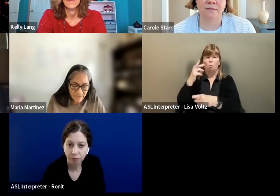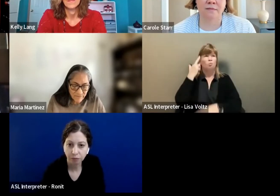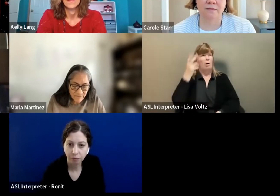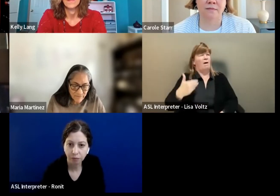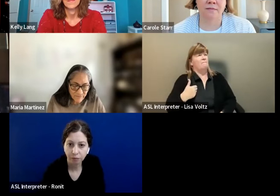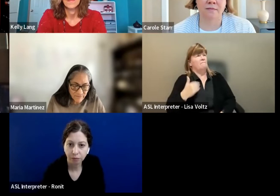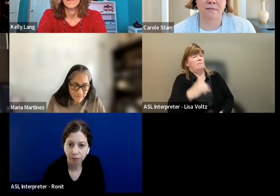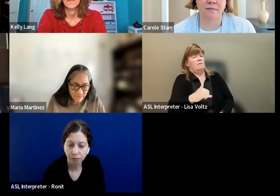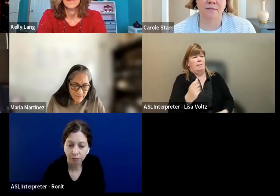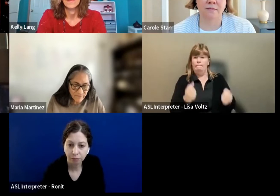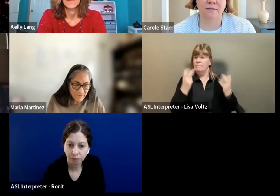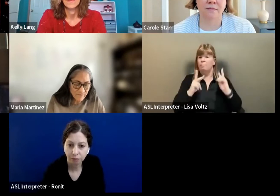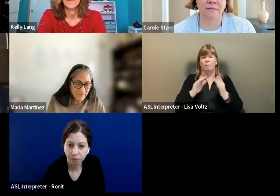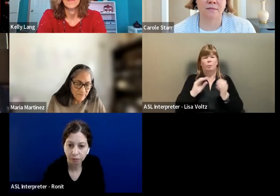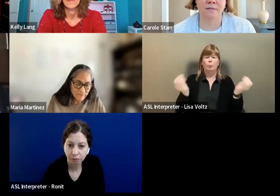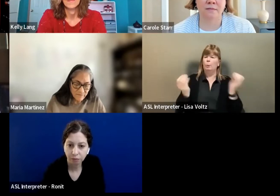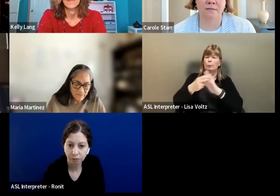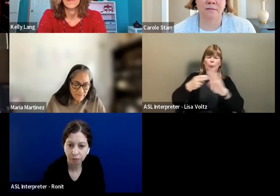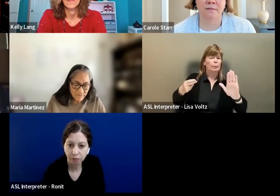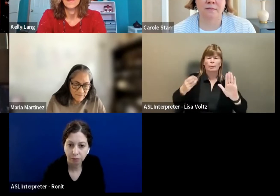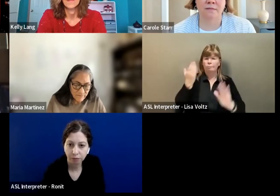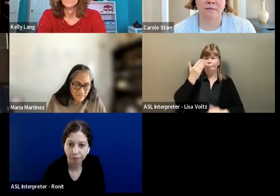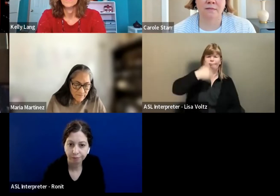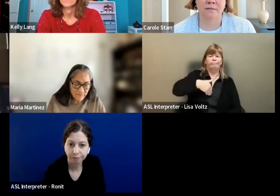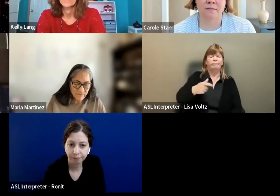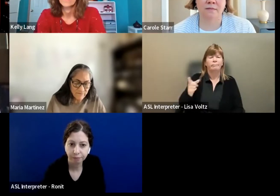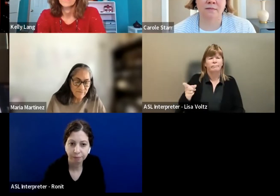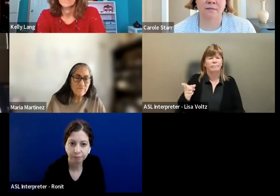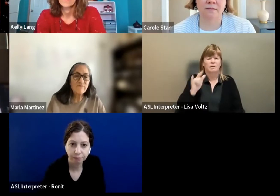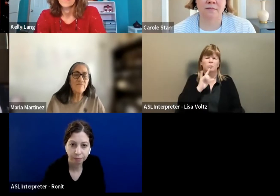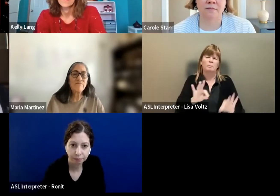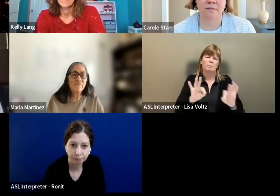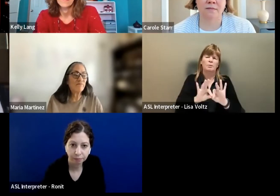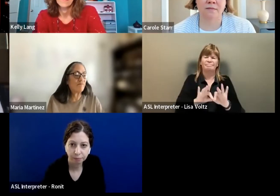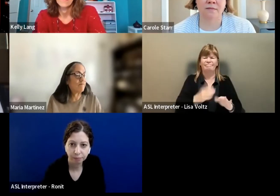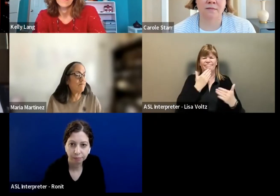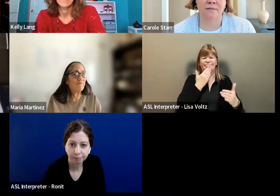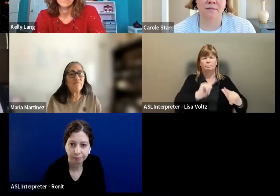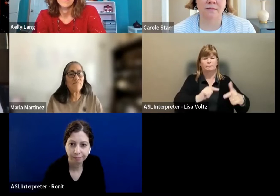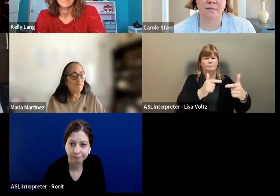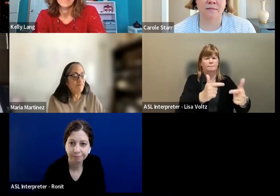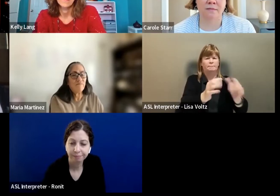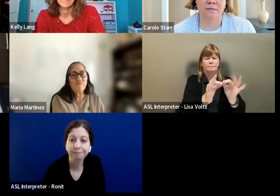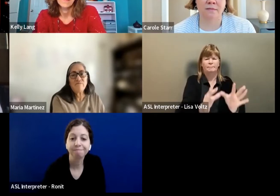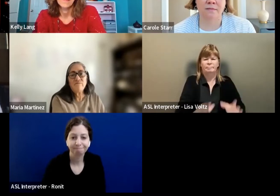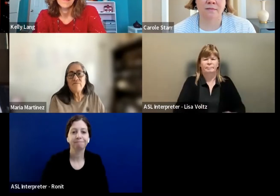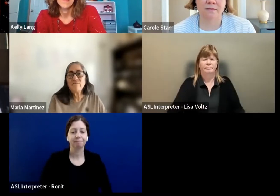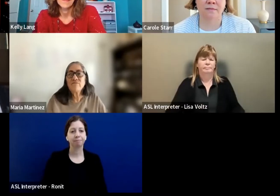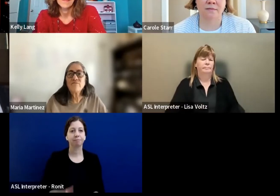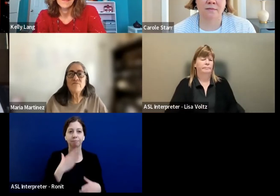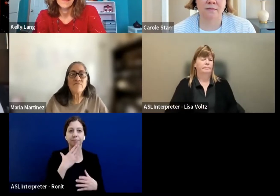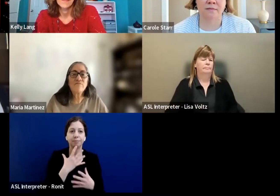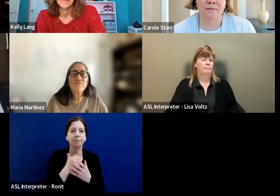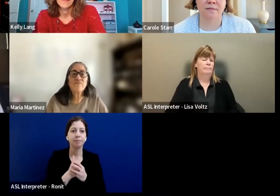so many people go undiagnosed. It's just, so I think that's really important. So thank you very much. I think that's